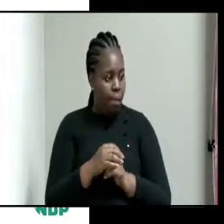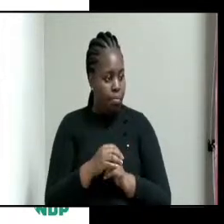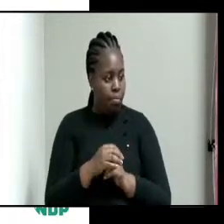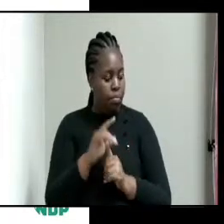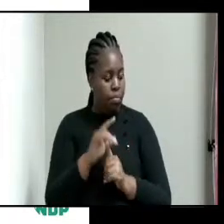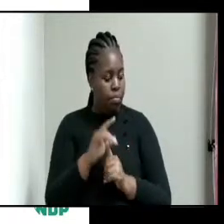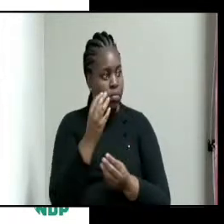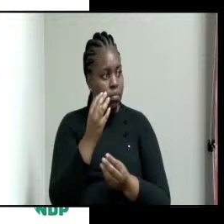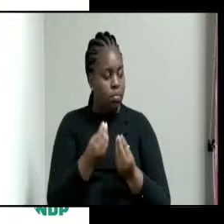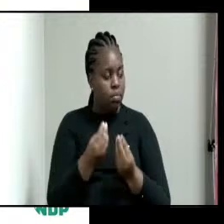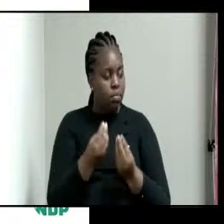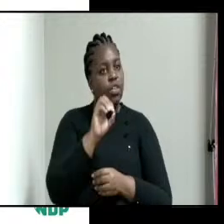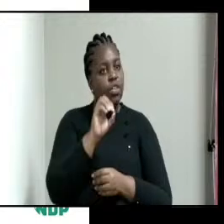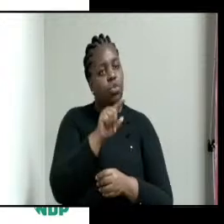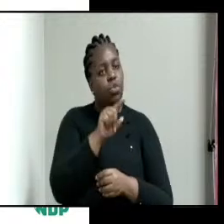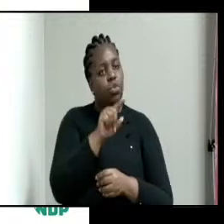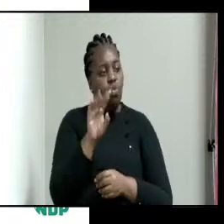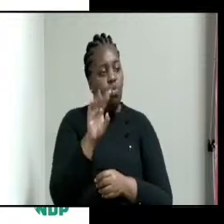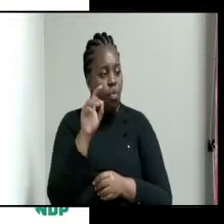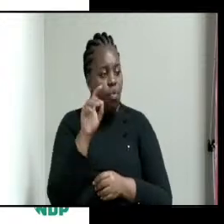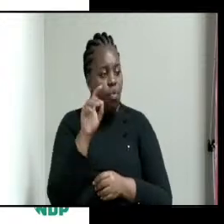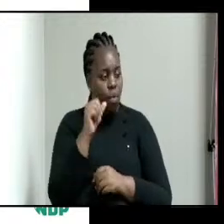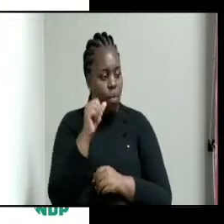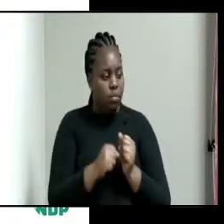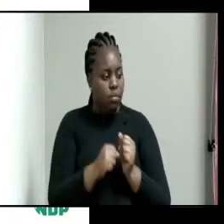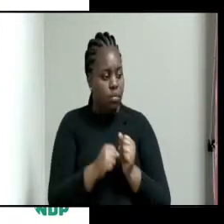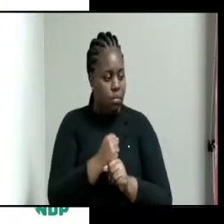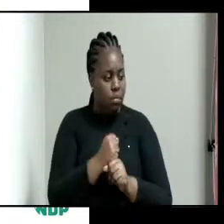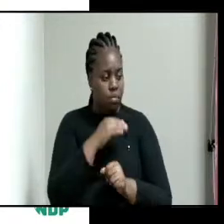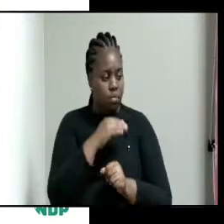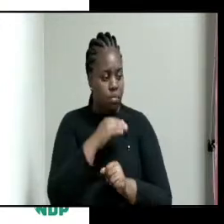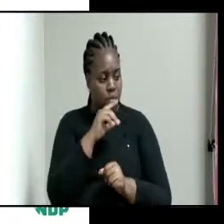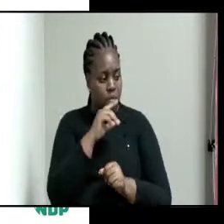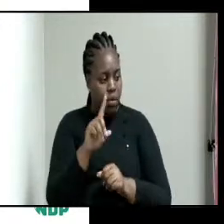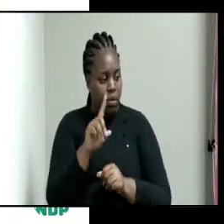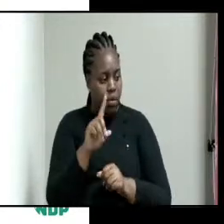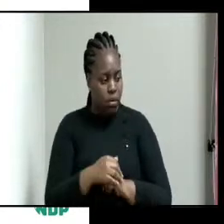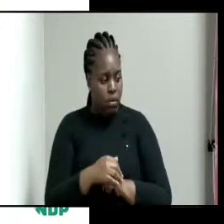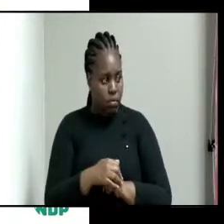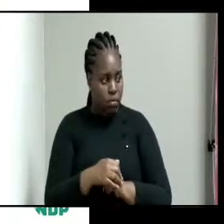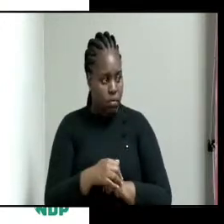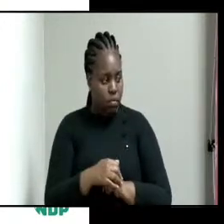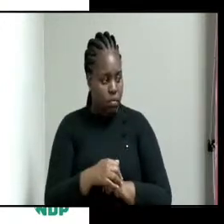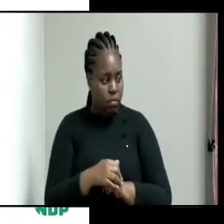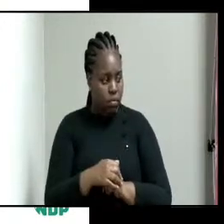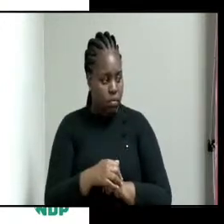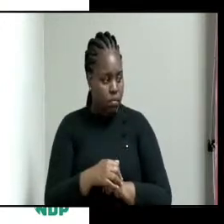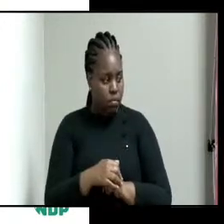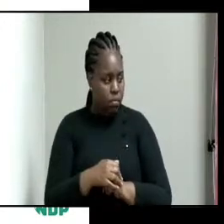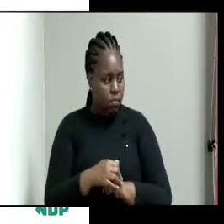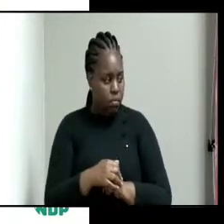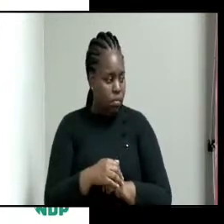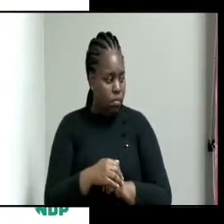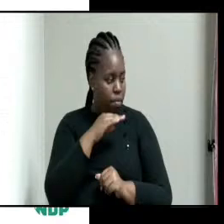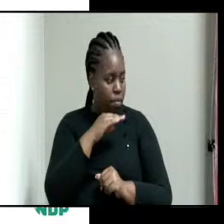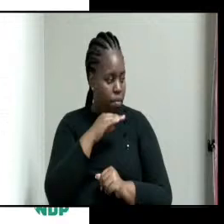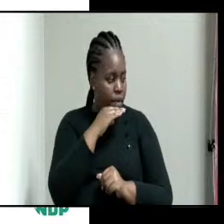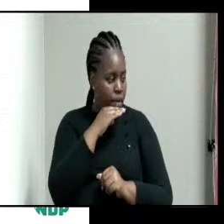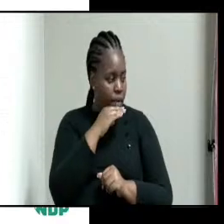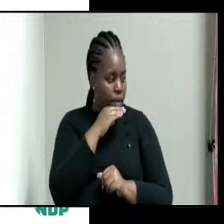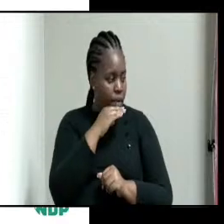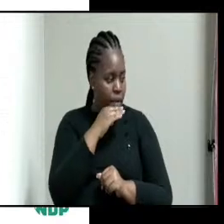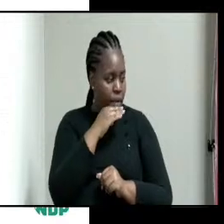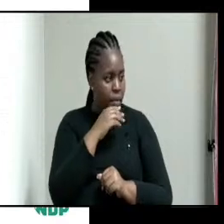For children aged 0 to 4 years, so major contributors, what it means is that which of the indicators are